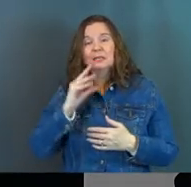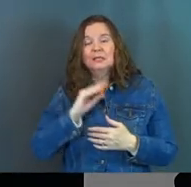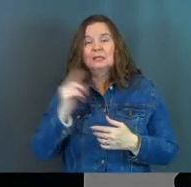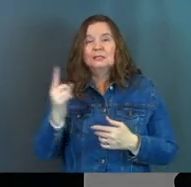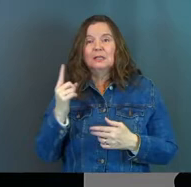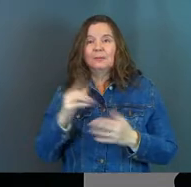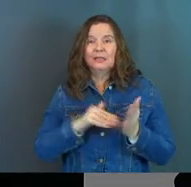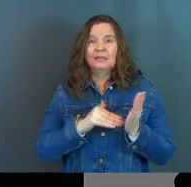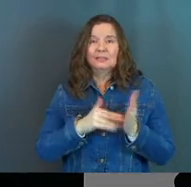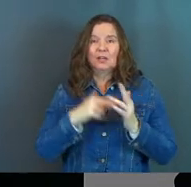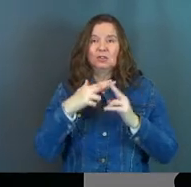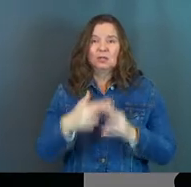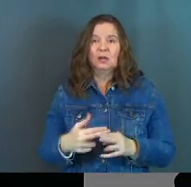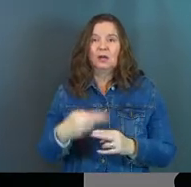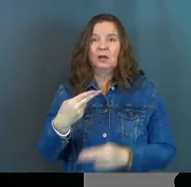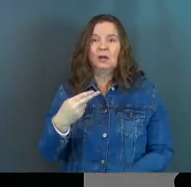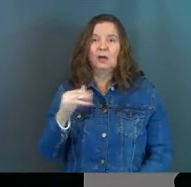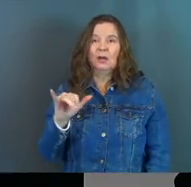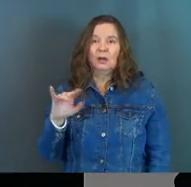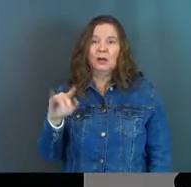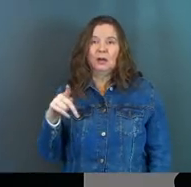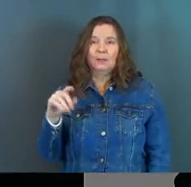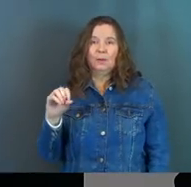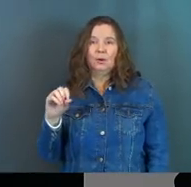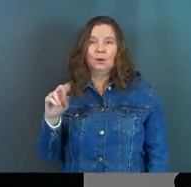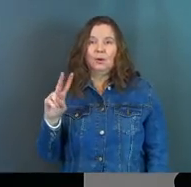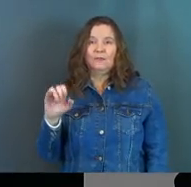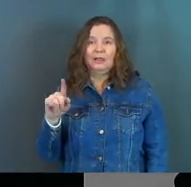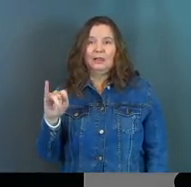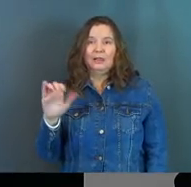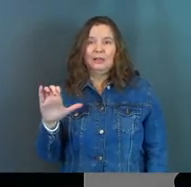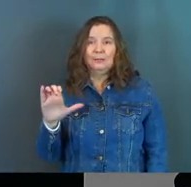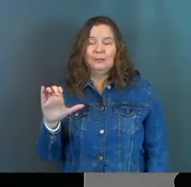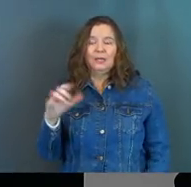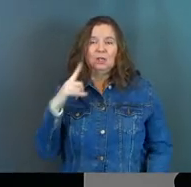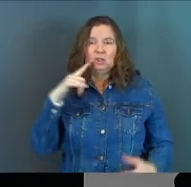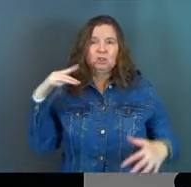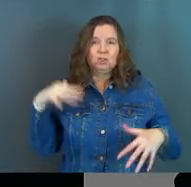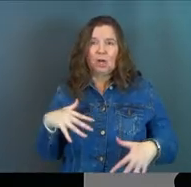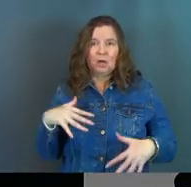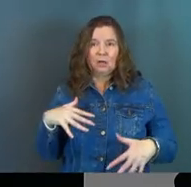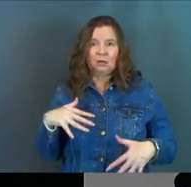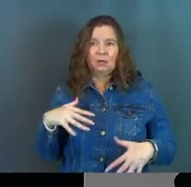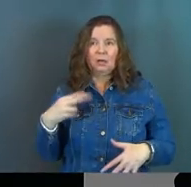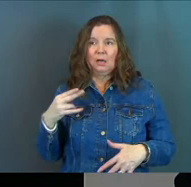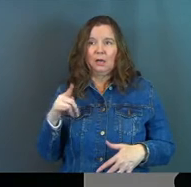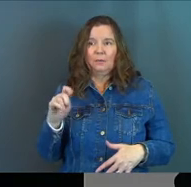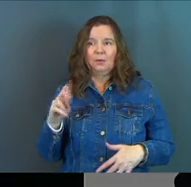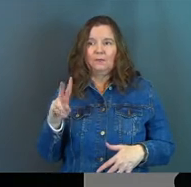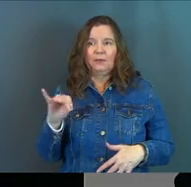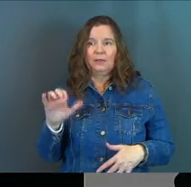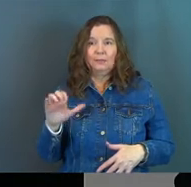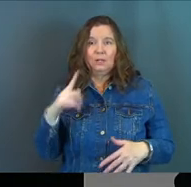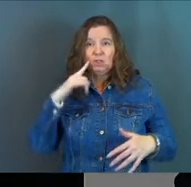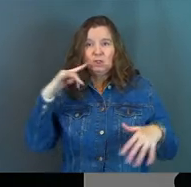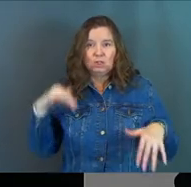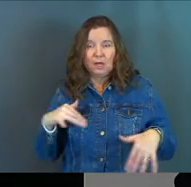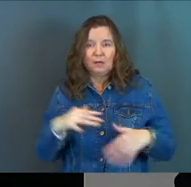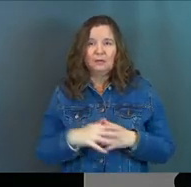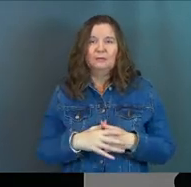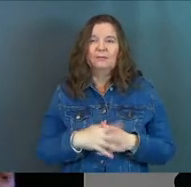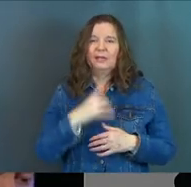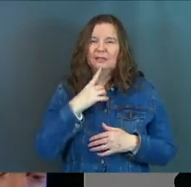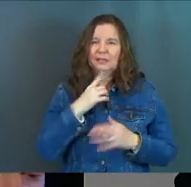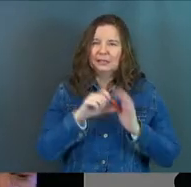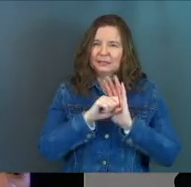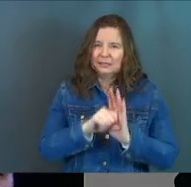experienced something doctors call hypovolemic shock. From a great loss of blood and hypovolemic shock. Let me tell you what some of the